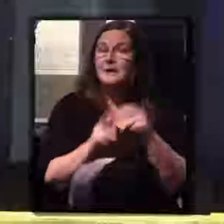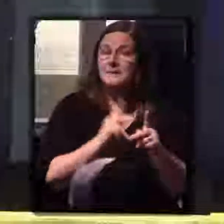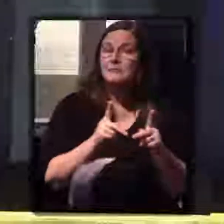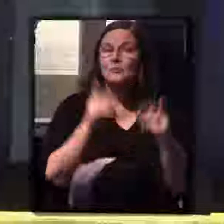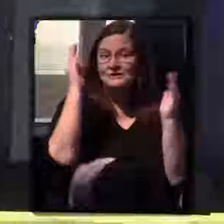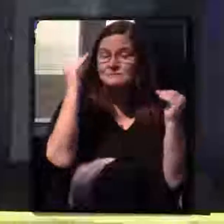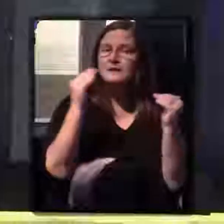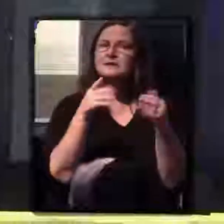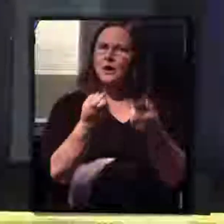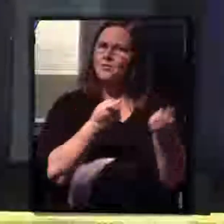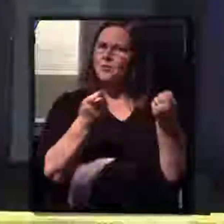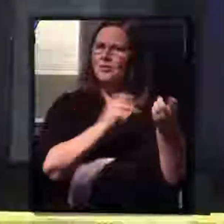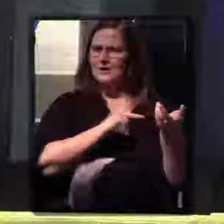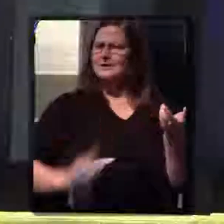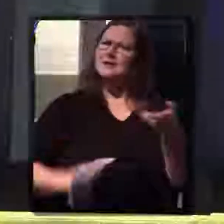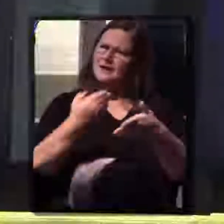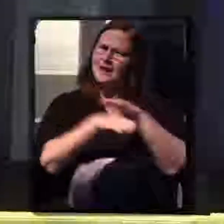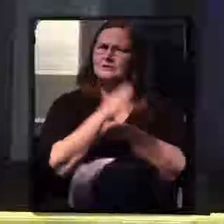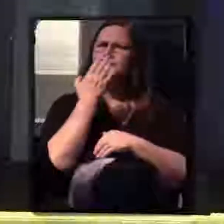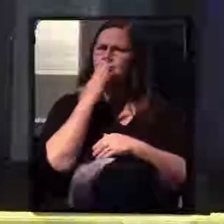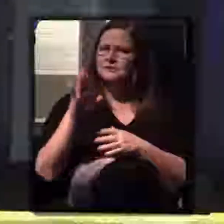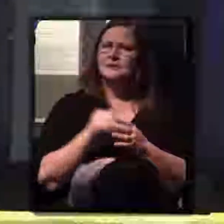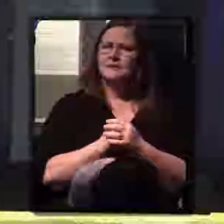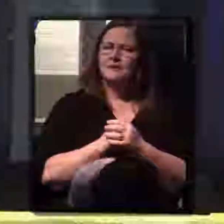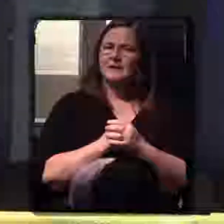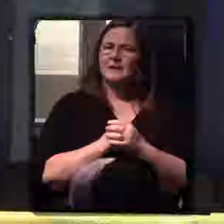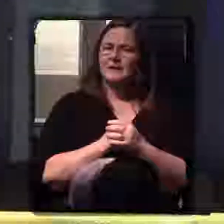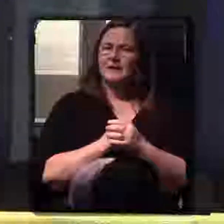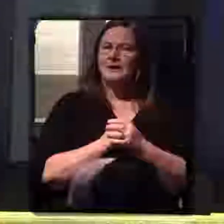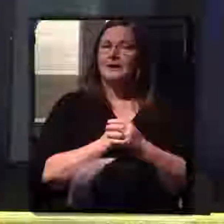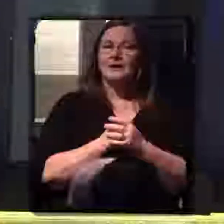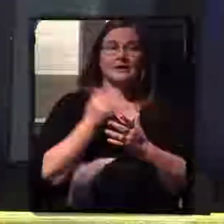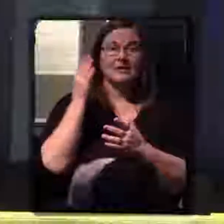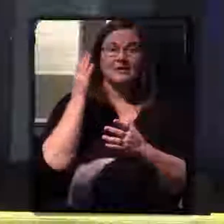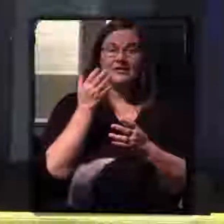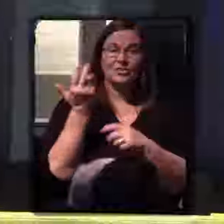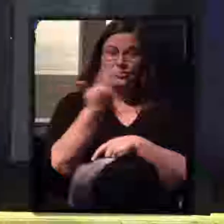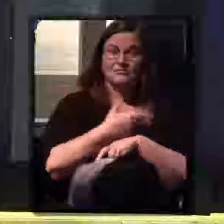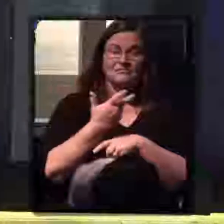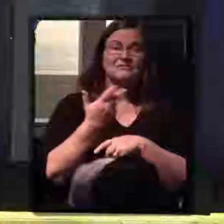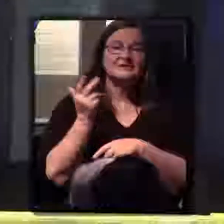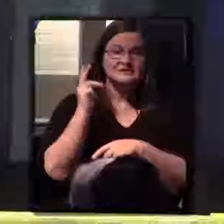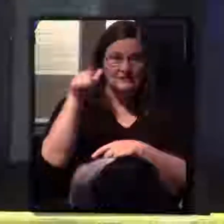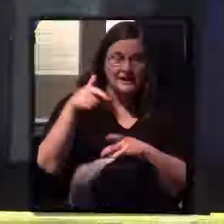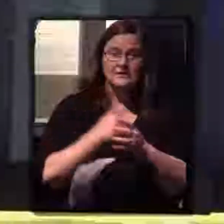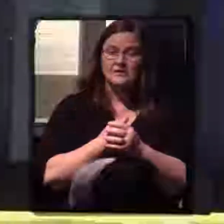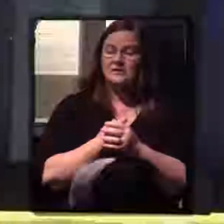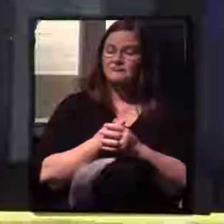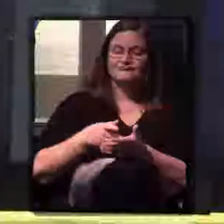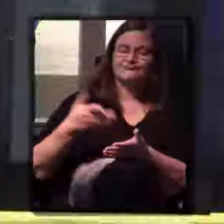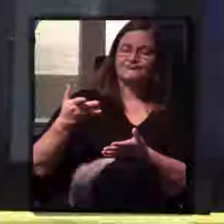out, "Hosanna, God save us." And they were expecting a ruling king to enter Jerusalem, turned